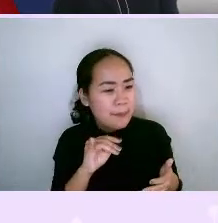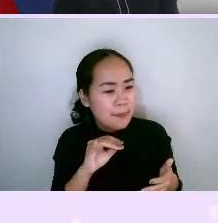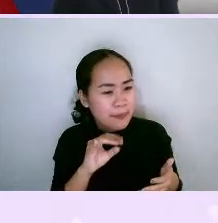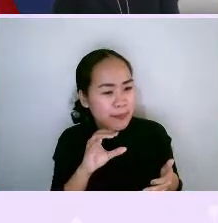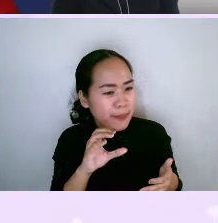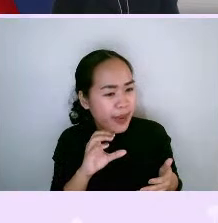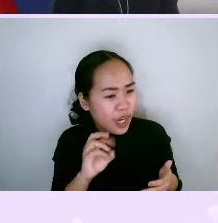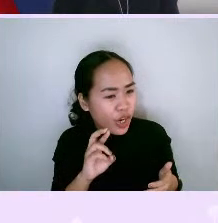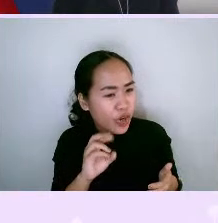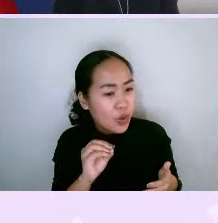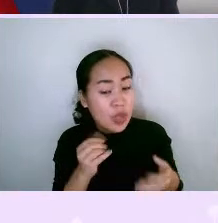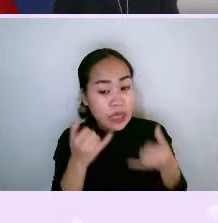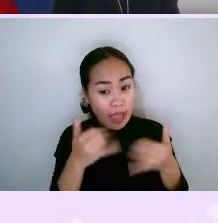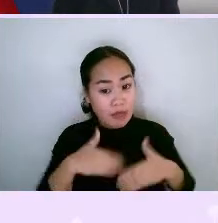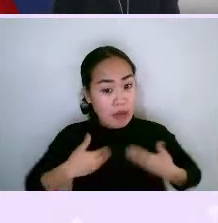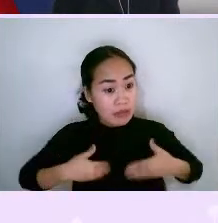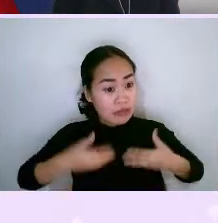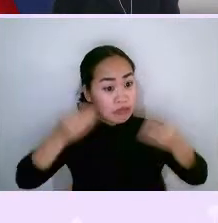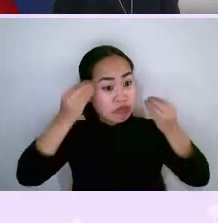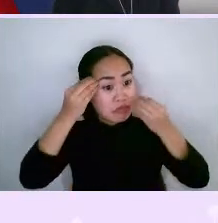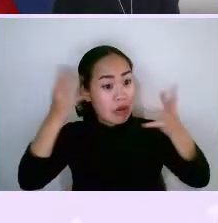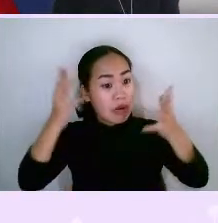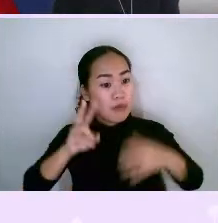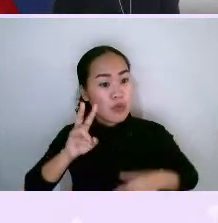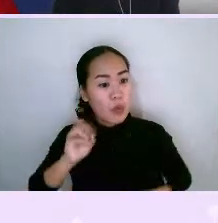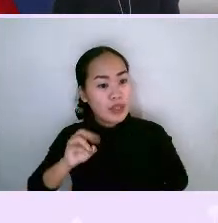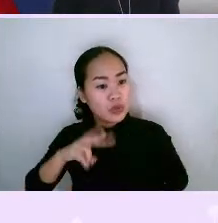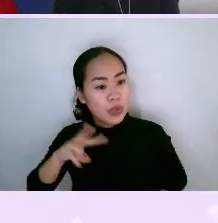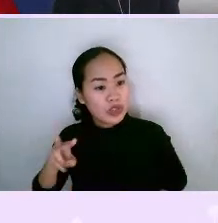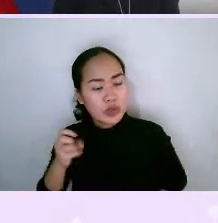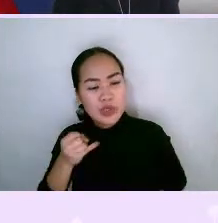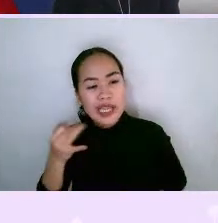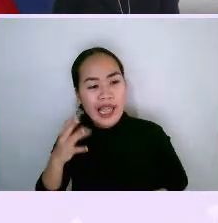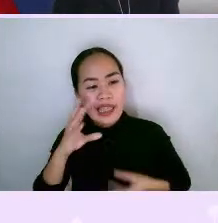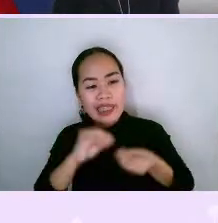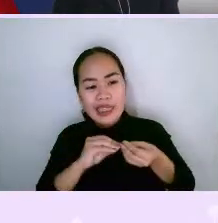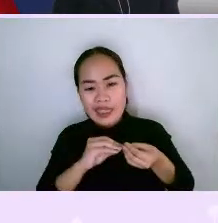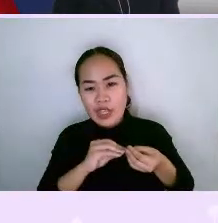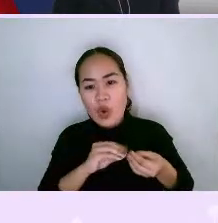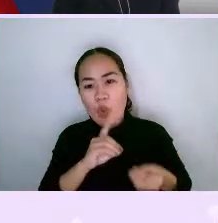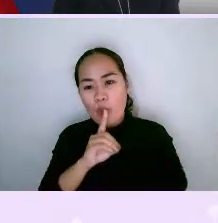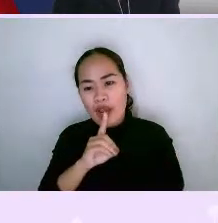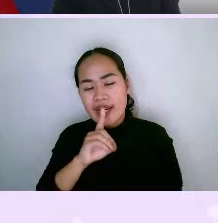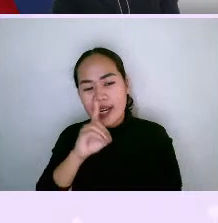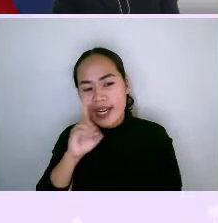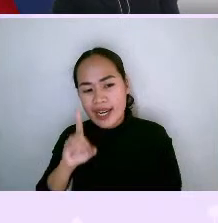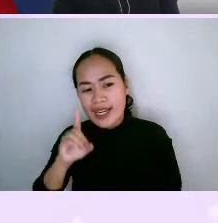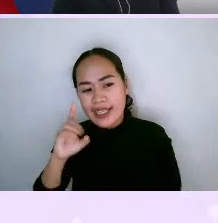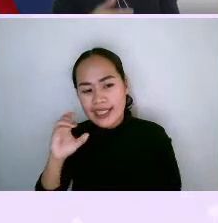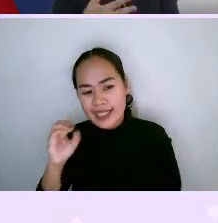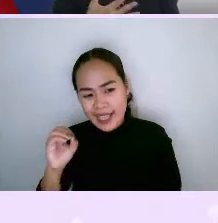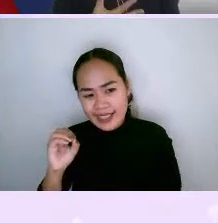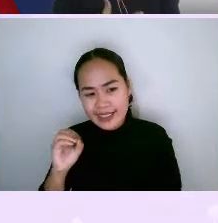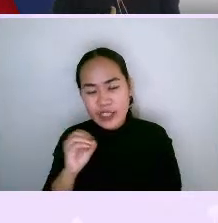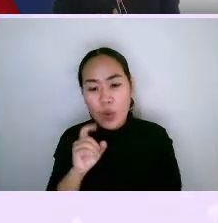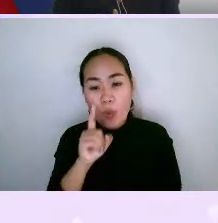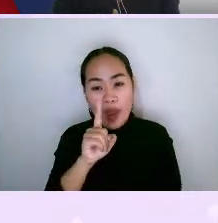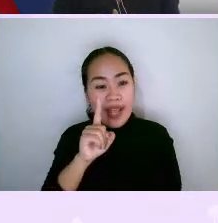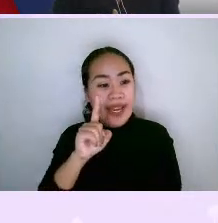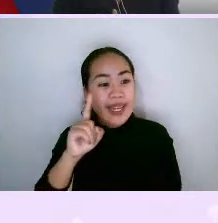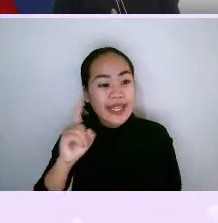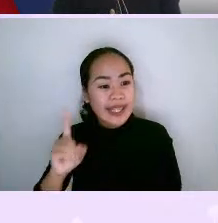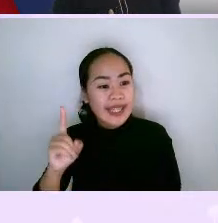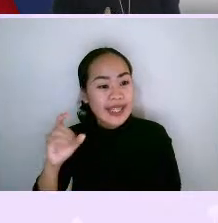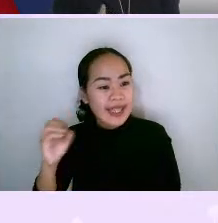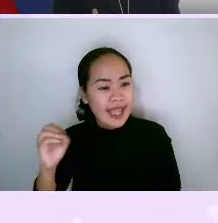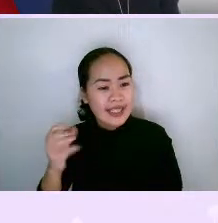na as of 2022, we have a total of 110 OTOP hubs na sinasabi po namin sa